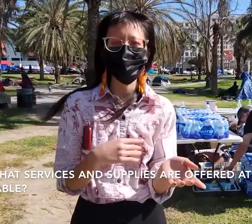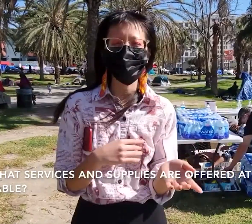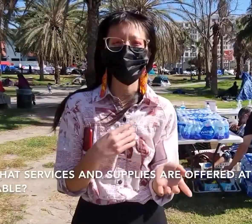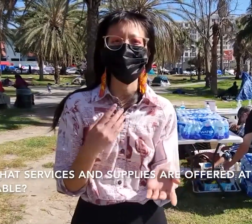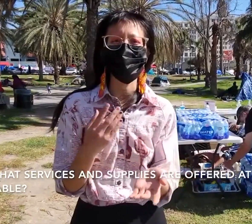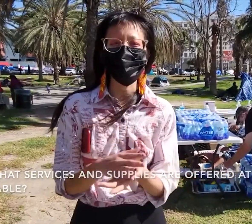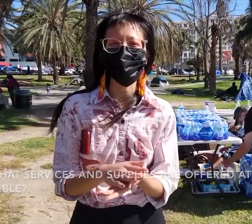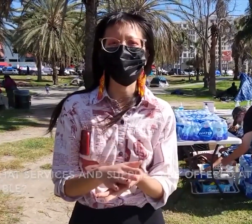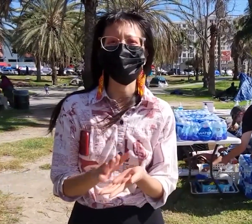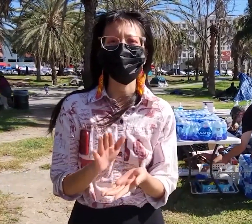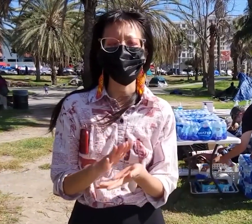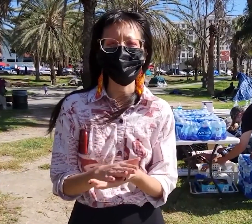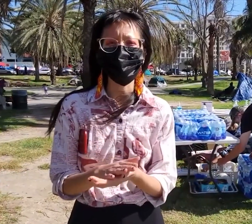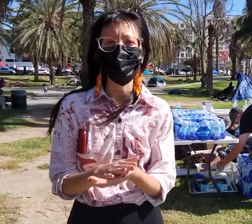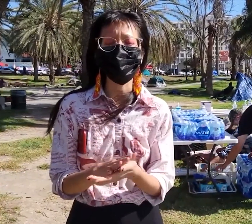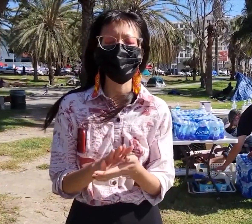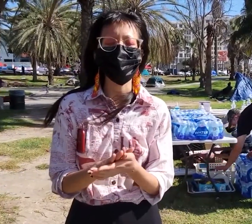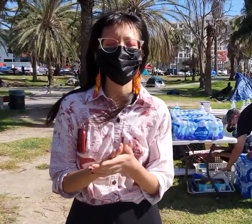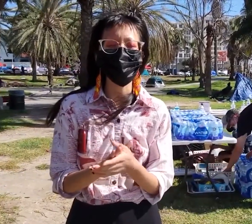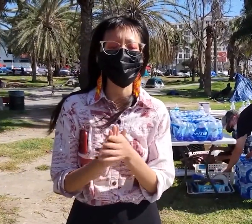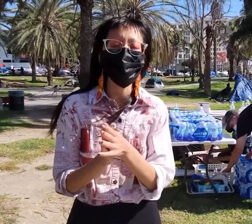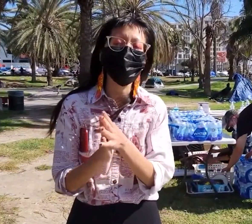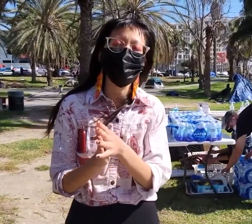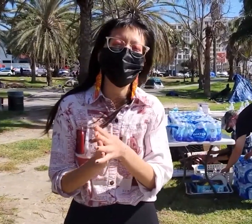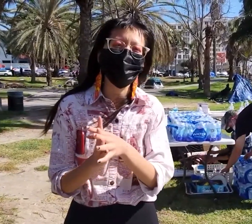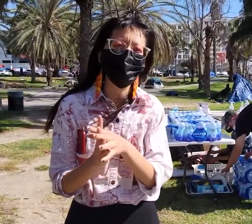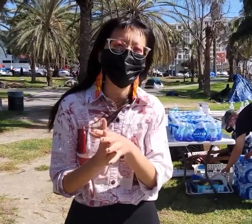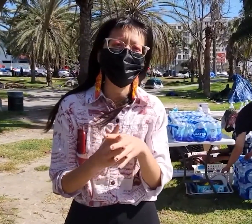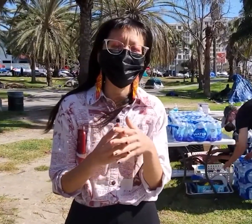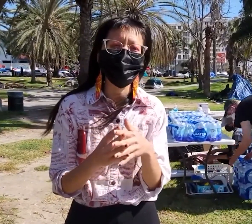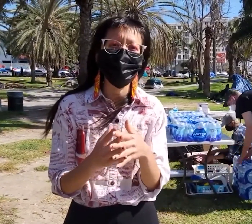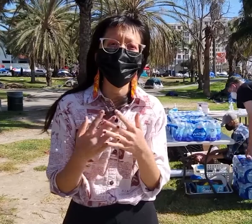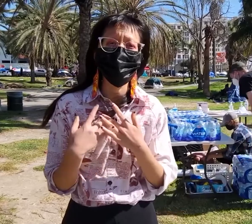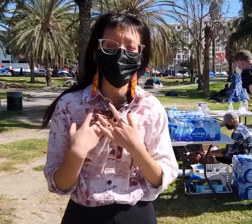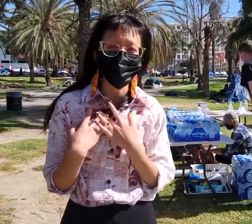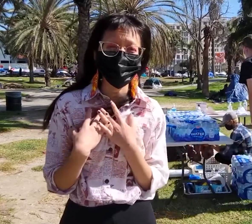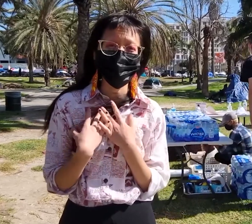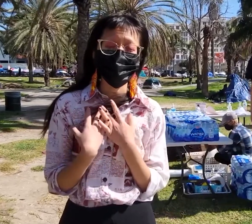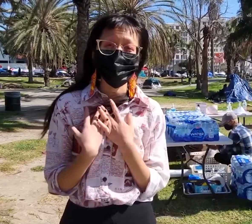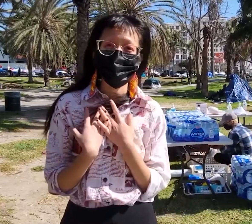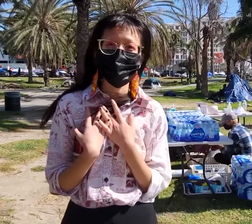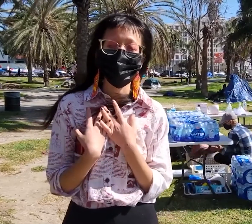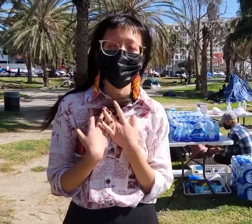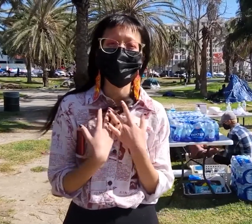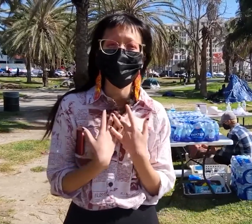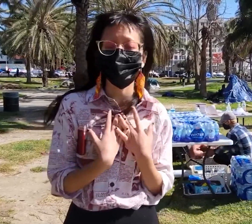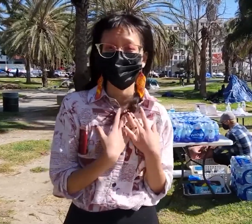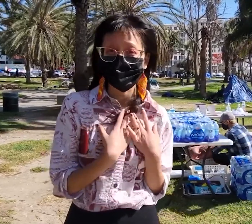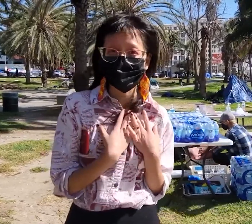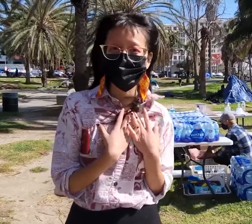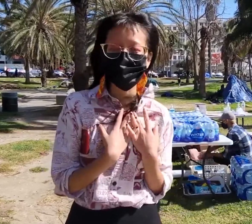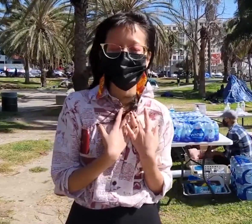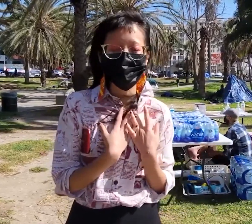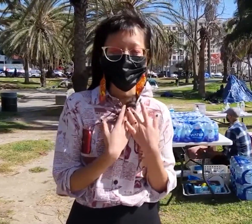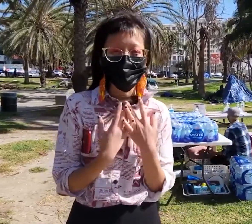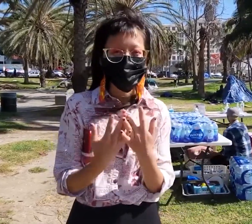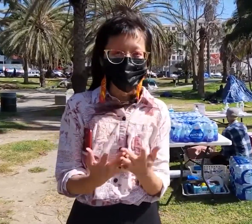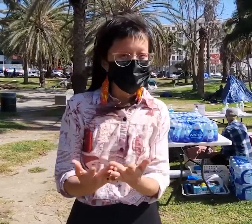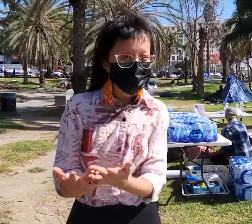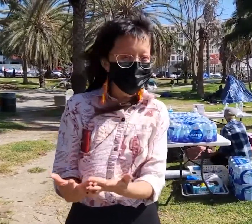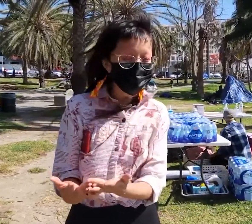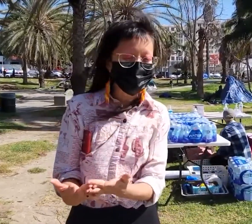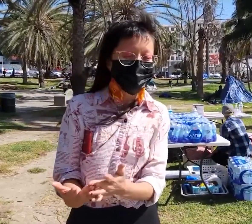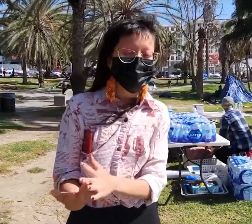pandemic hit. We have like medicine, food, and food that is very important that we bring food that we ourselves are eating and we like ourselves. Very